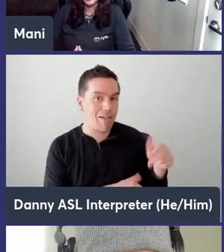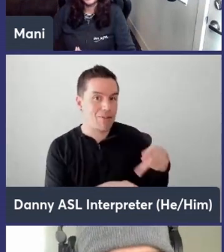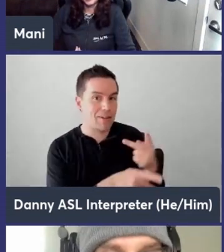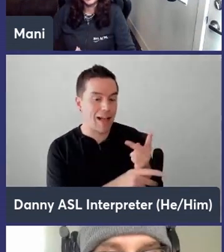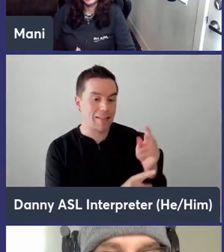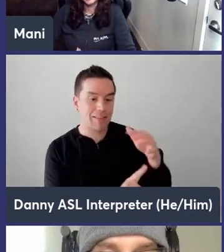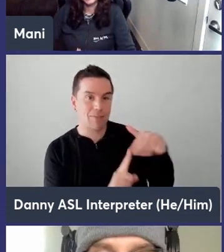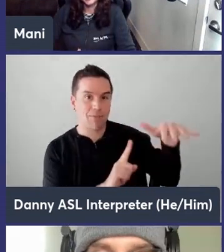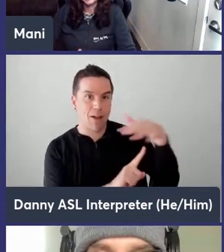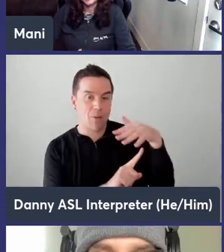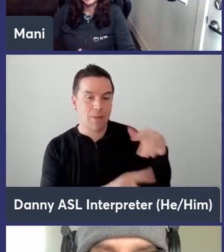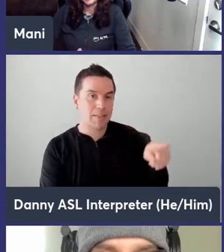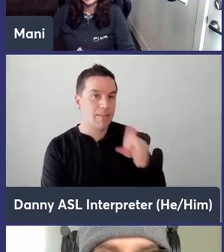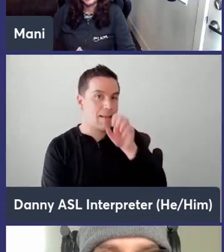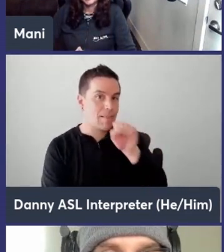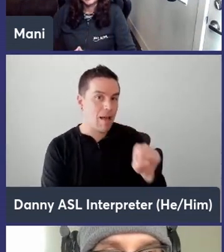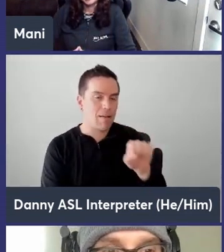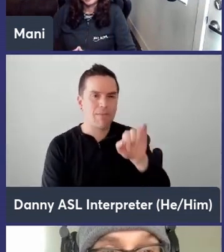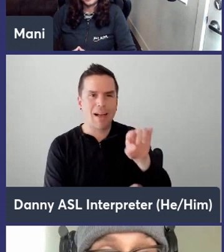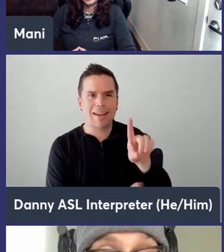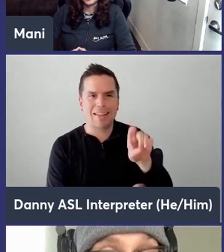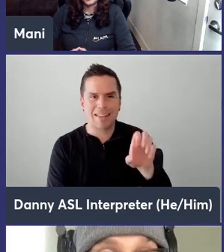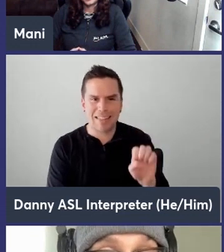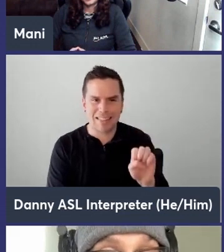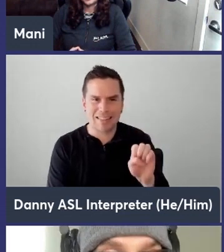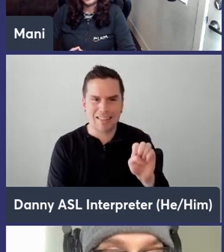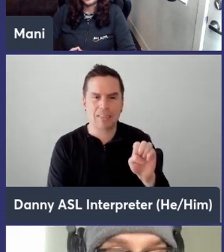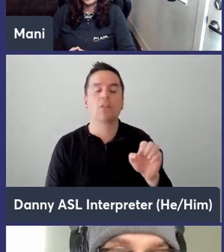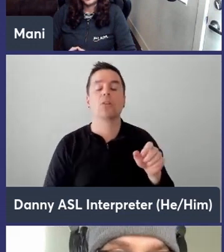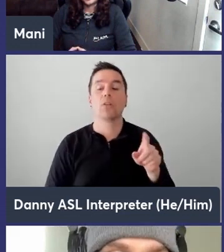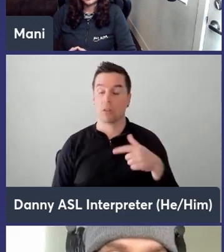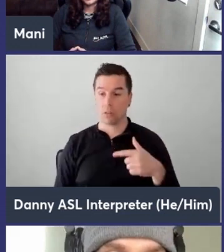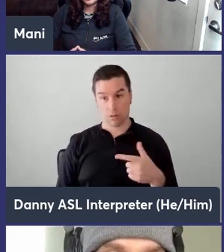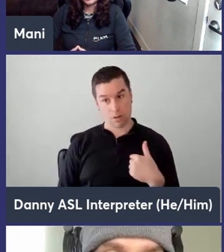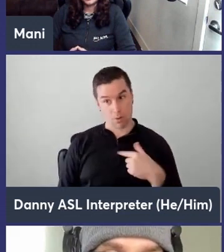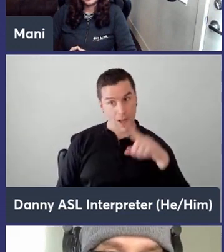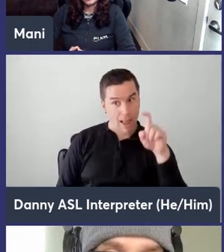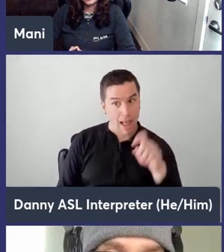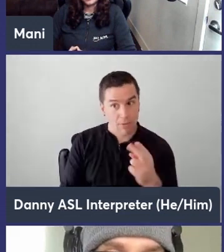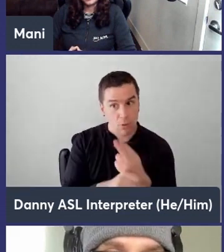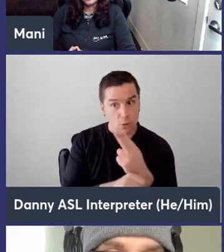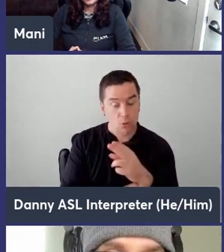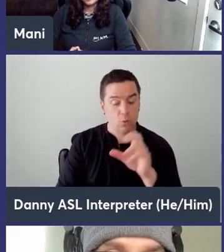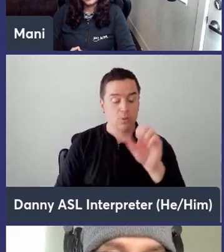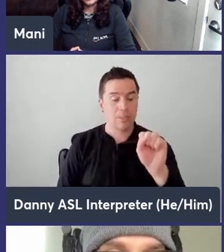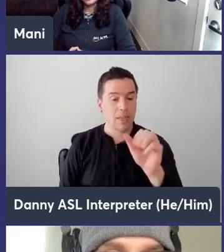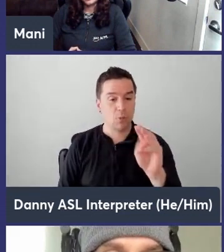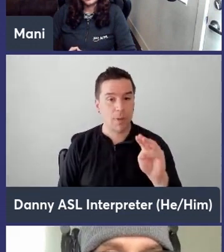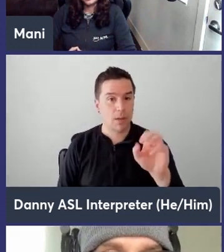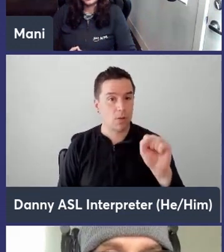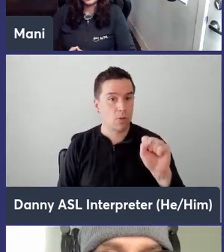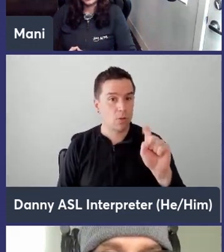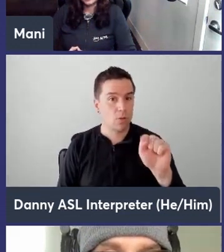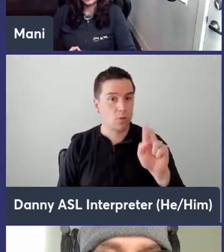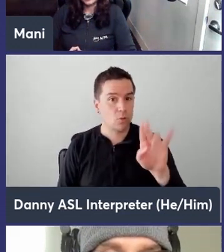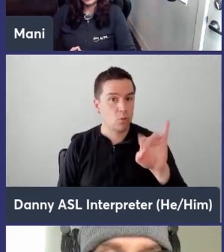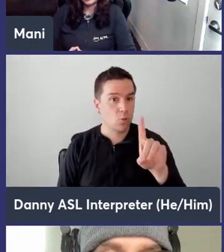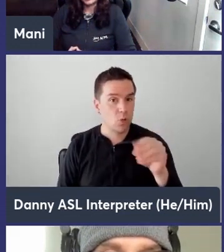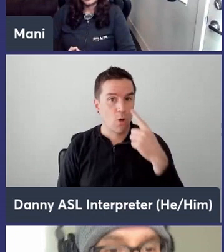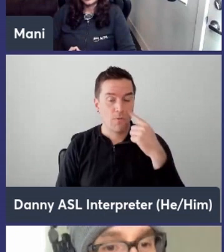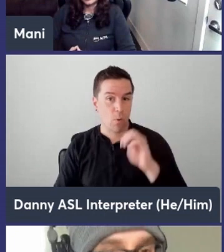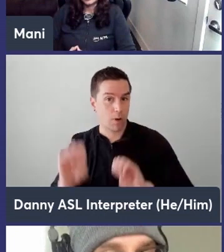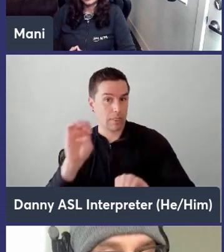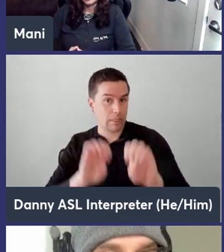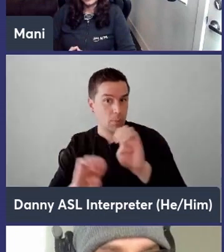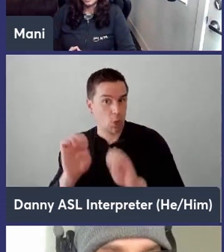over the years. You know, IDEs and things like that. Do you have to utilize SageMaker Studio to run experiments, or can you do that from